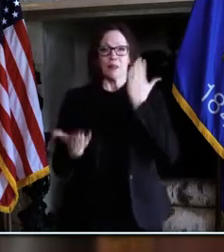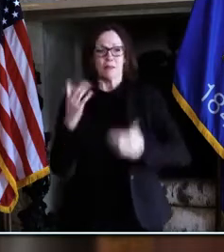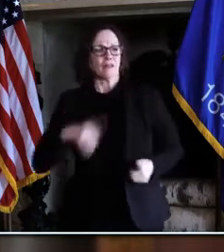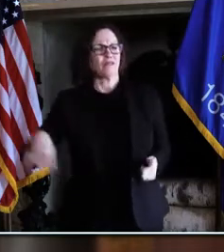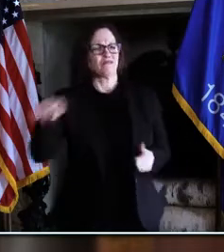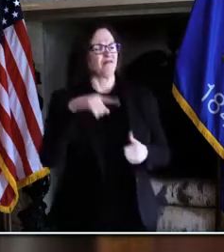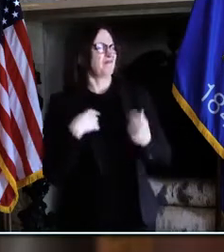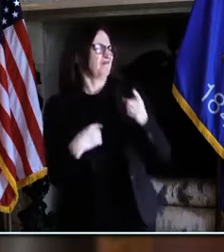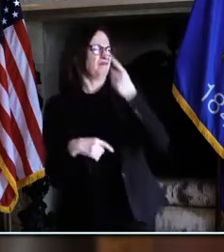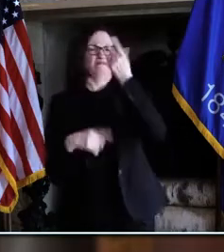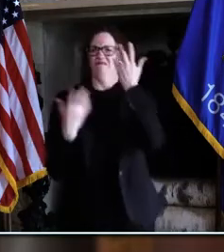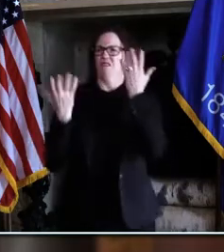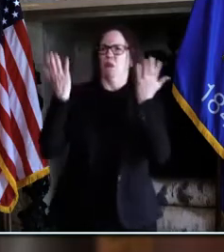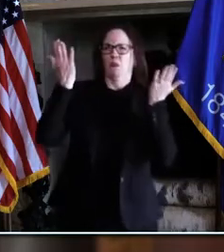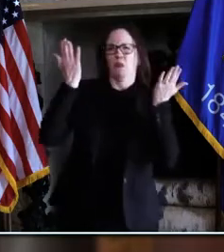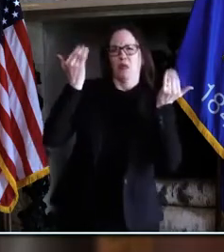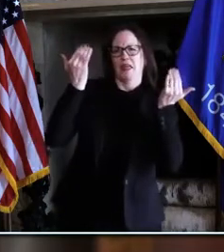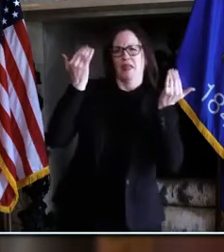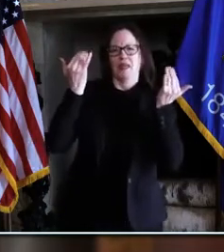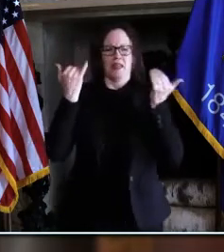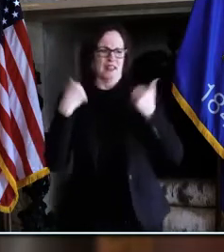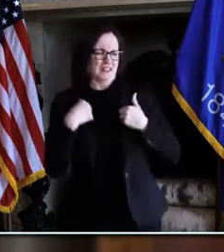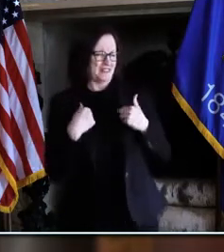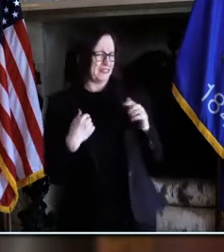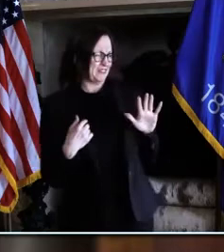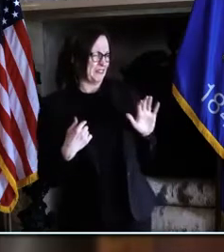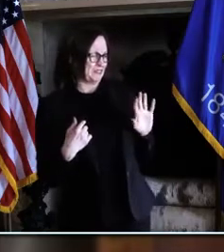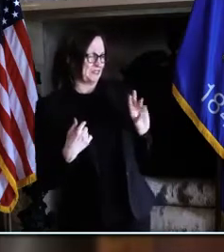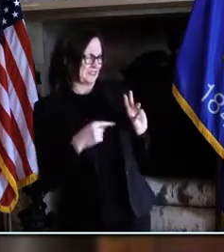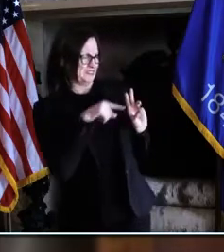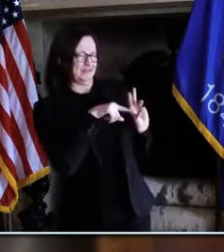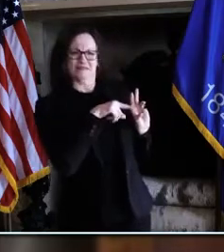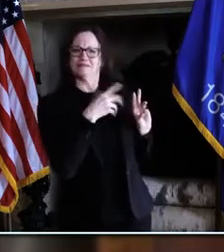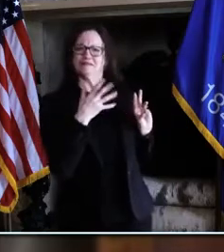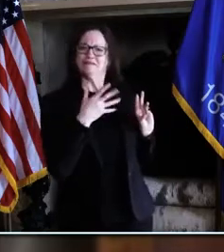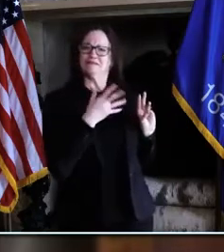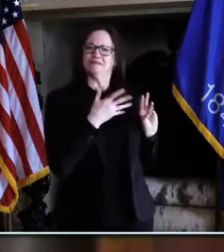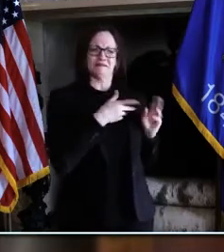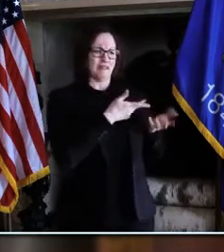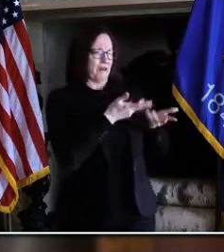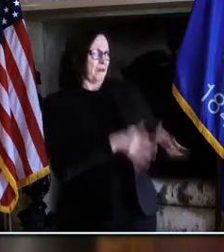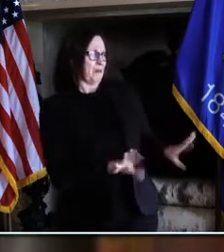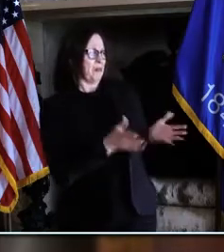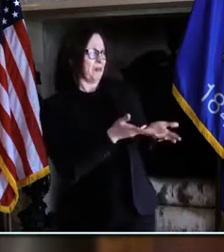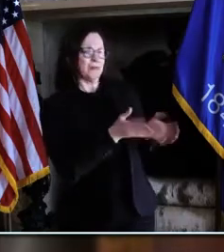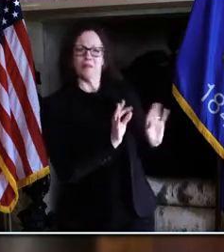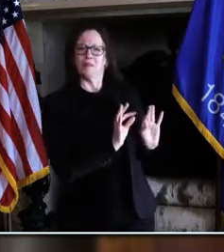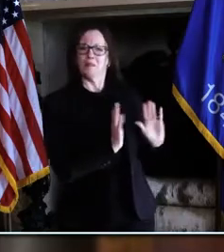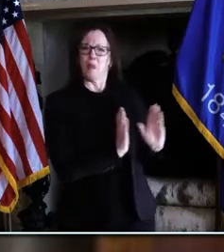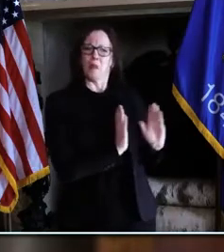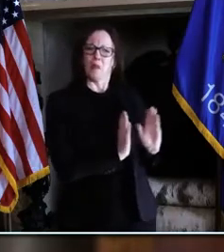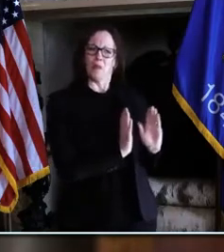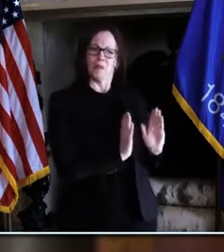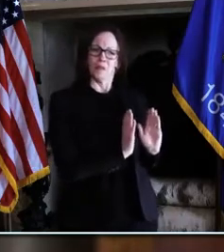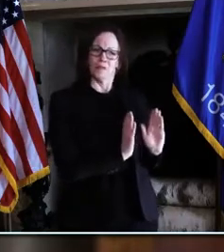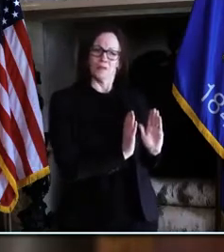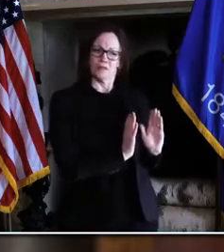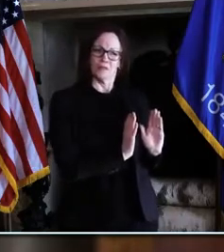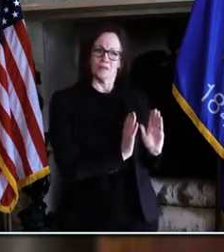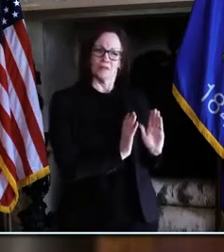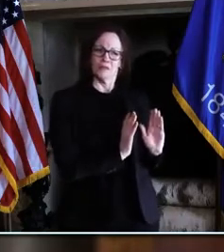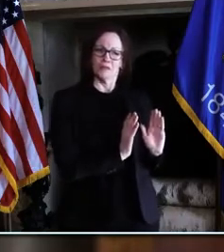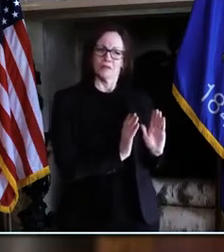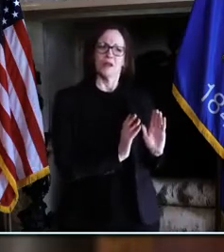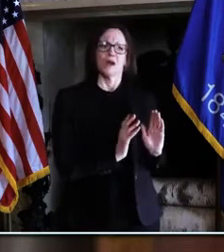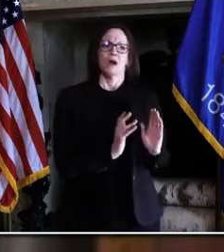this pandemic. Our experts are comparing our data to the Wuhan and Italy experiences to predict what is likely